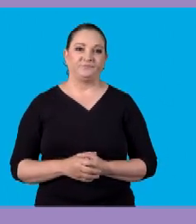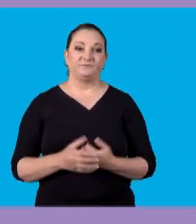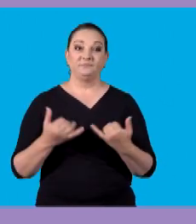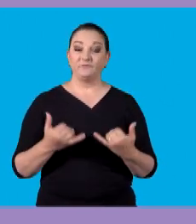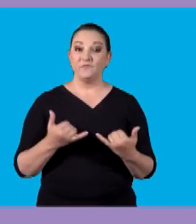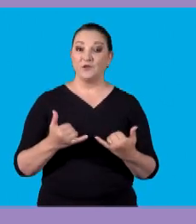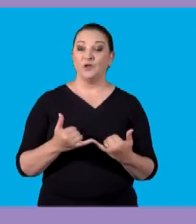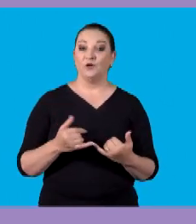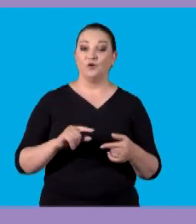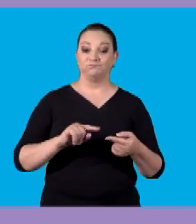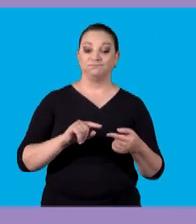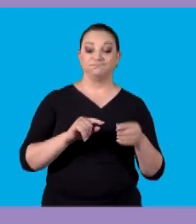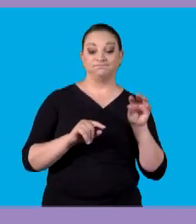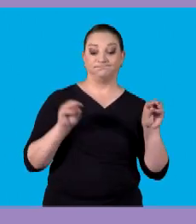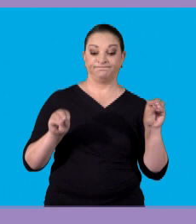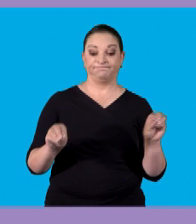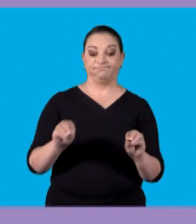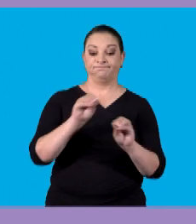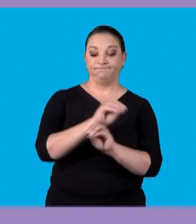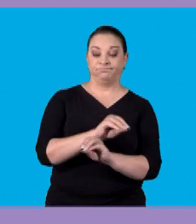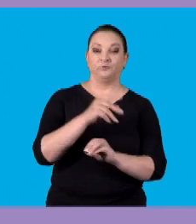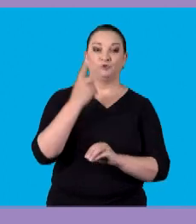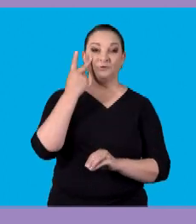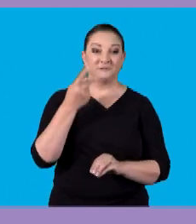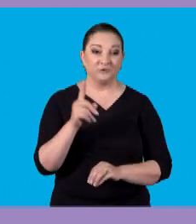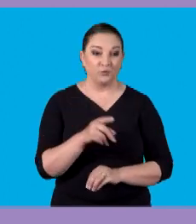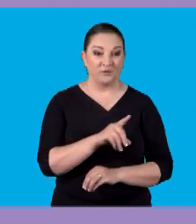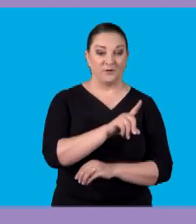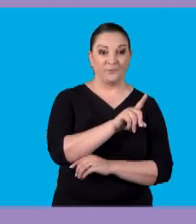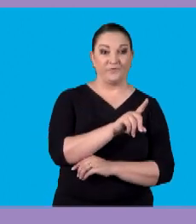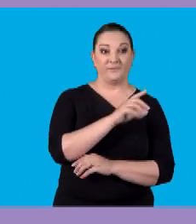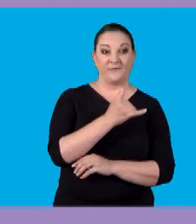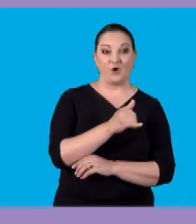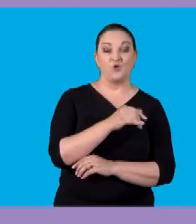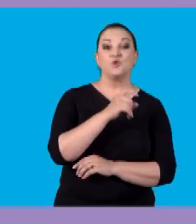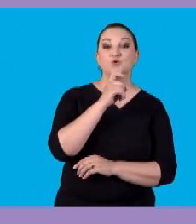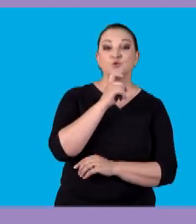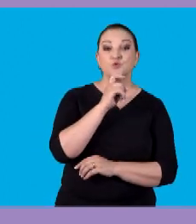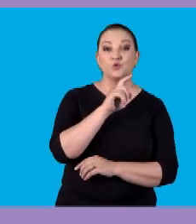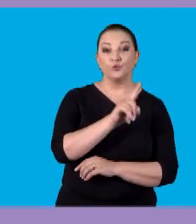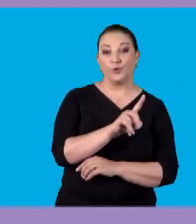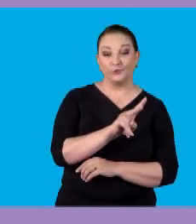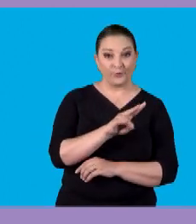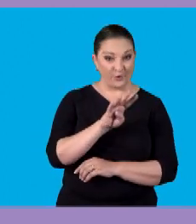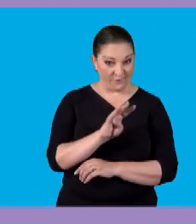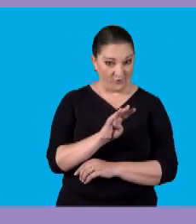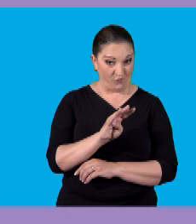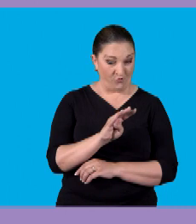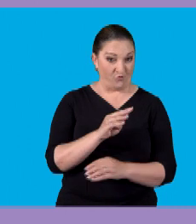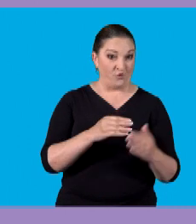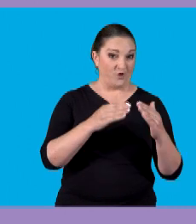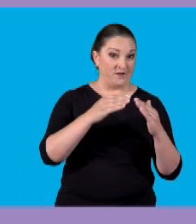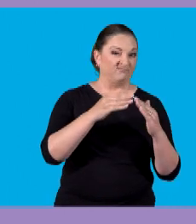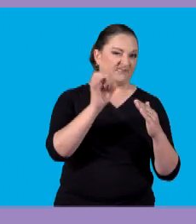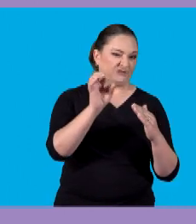are going to use the additive inverse of 124 degrees, and we are going to use that to